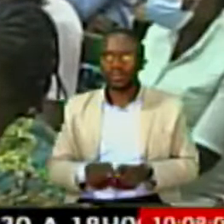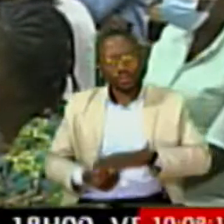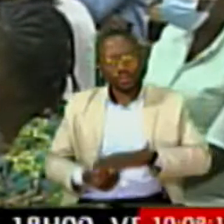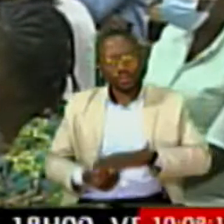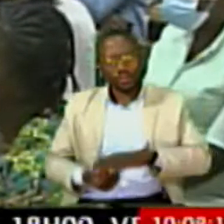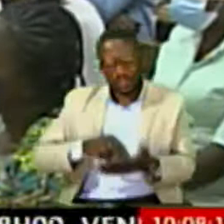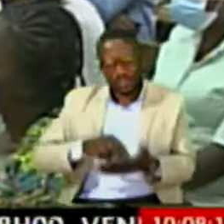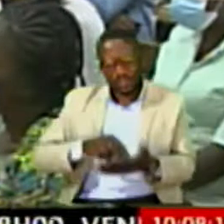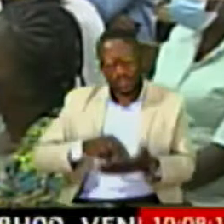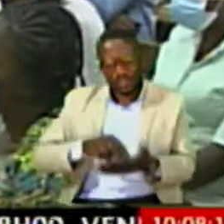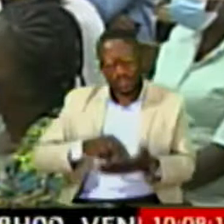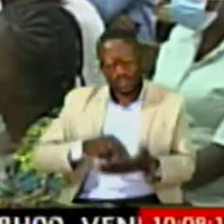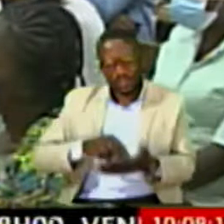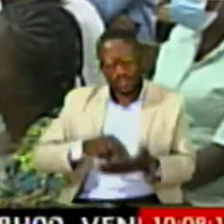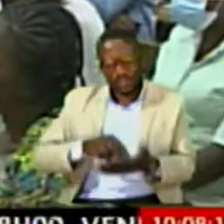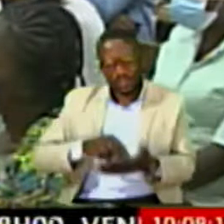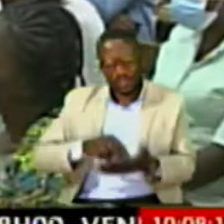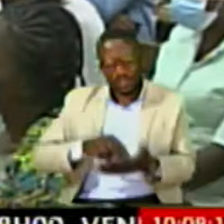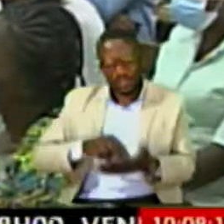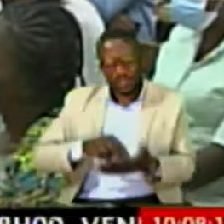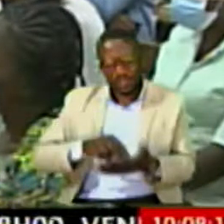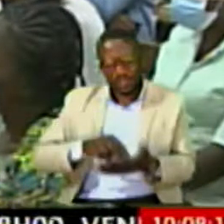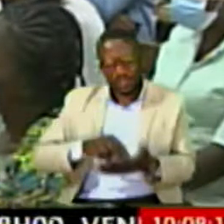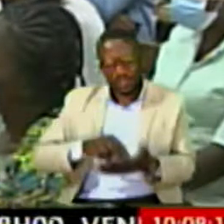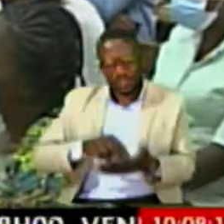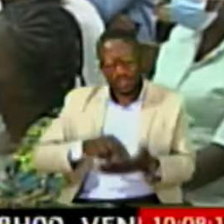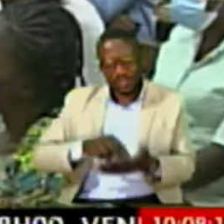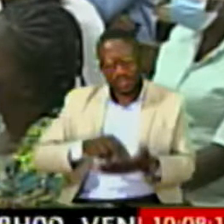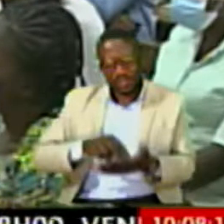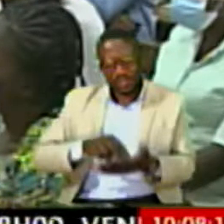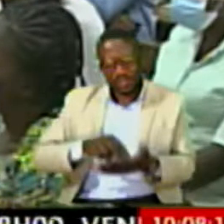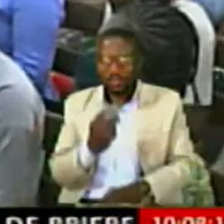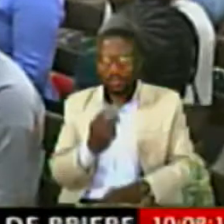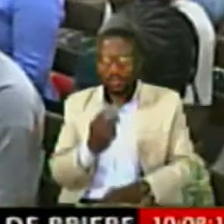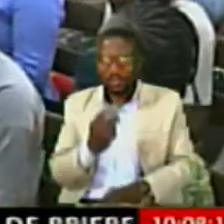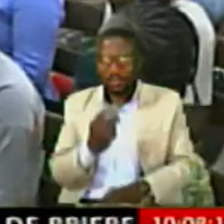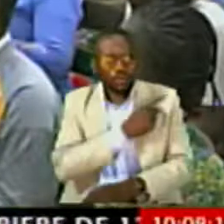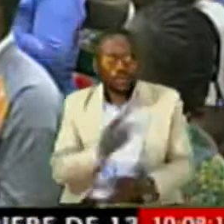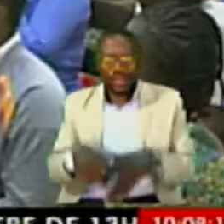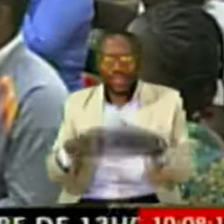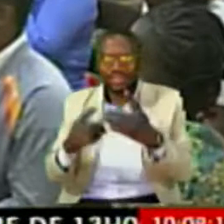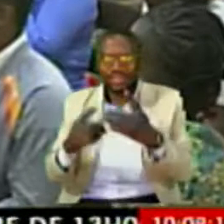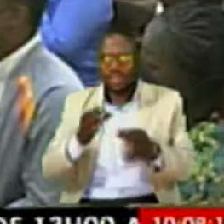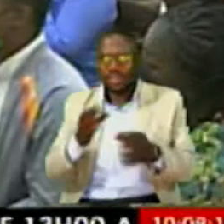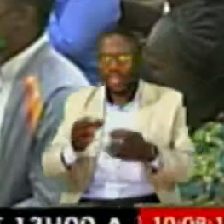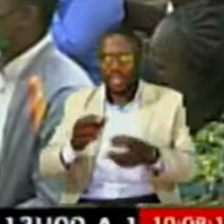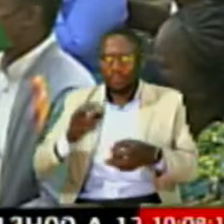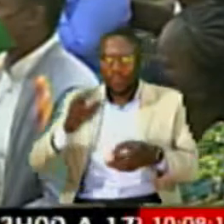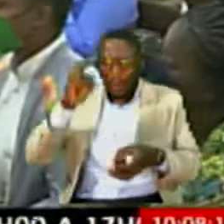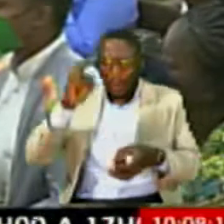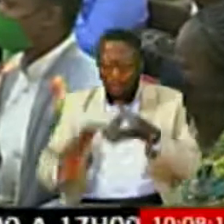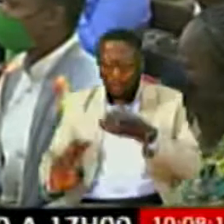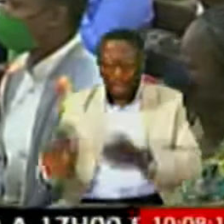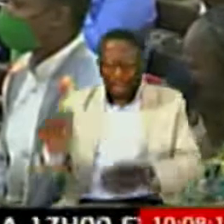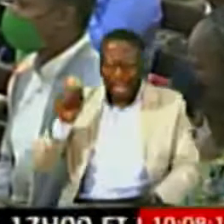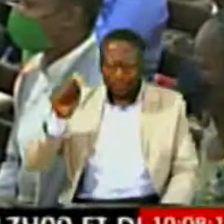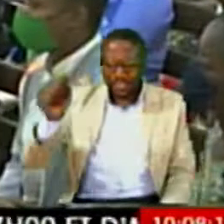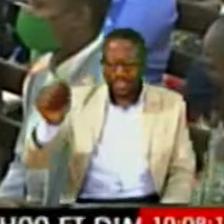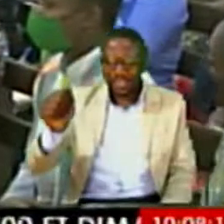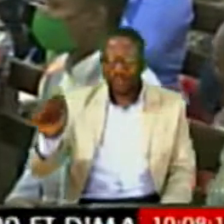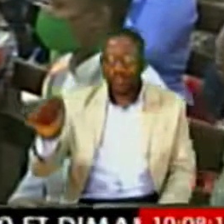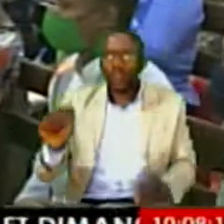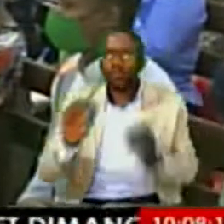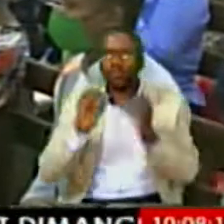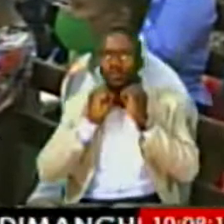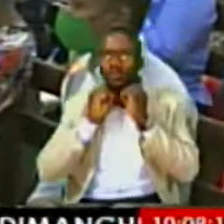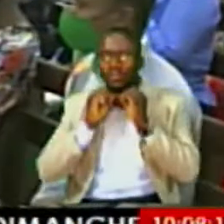this means even in the time of Paul, Paul se référait aux choses à venir. Paul was talking about the things to come. Il n'y a rien qui peut nous séparer de l'amour de